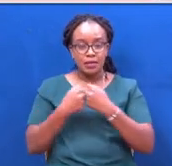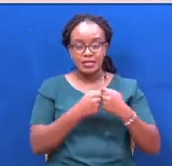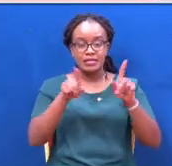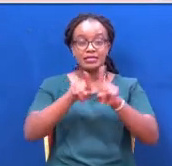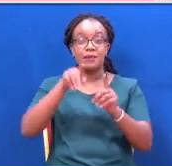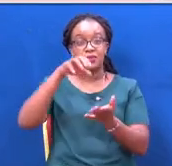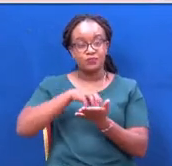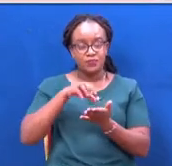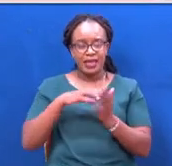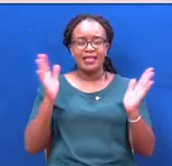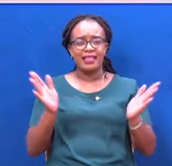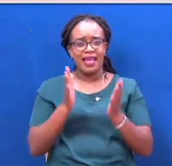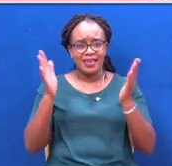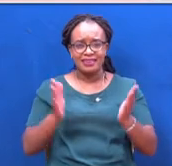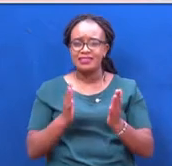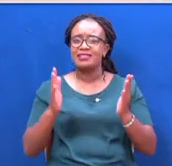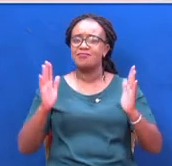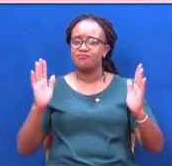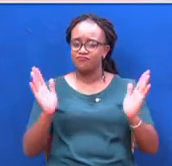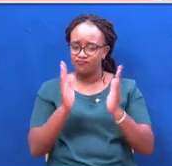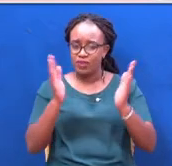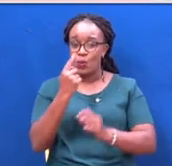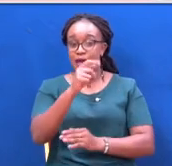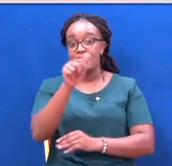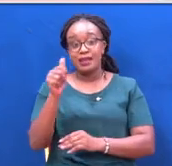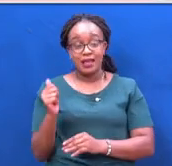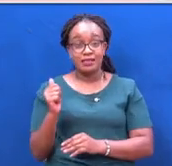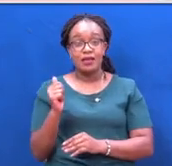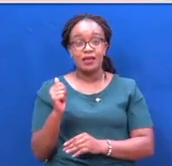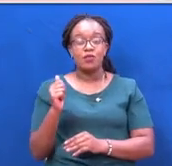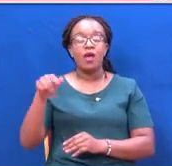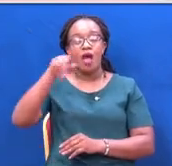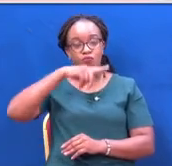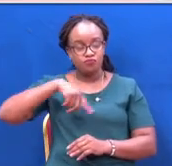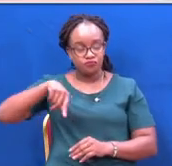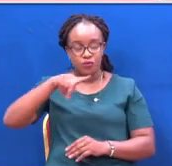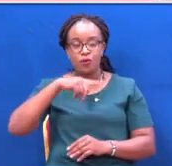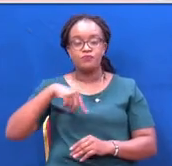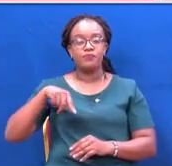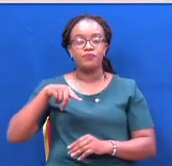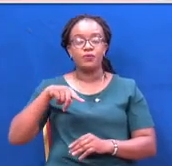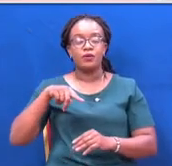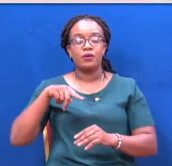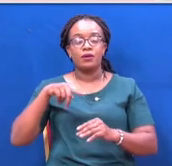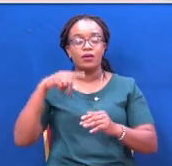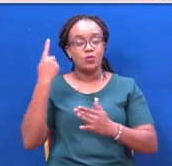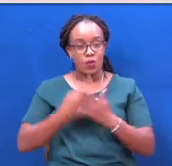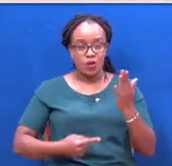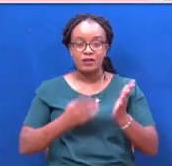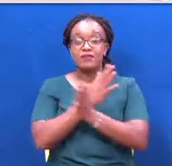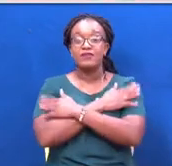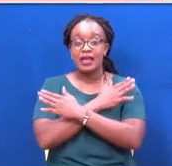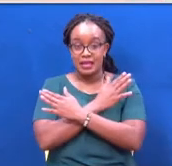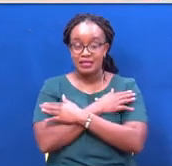on encouraging and cheering one another that we are in a friendly match. This is a lesson politicians need to learn